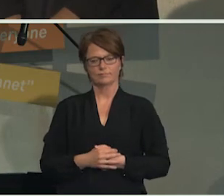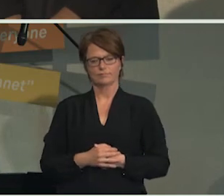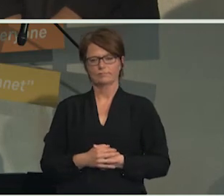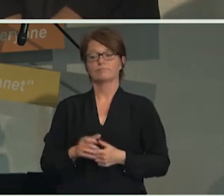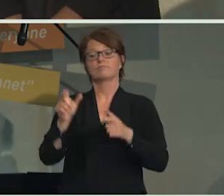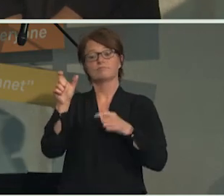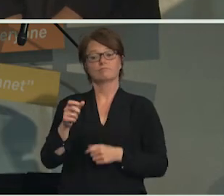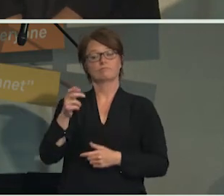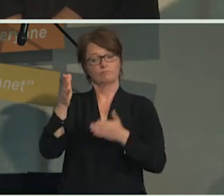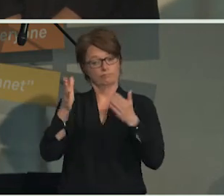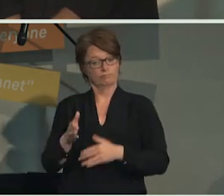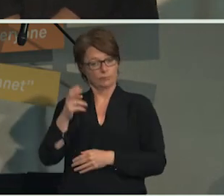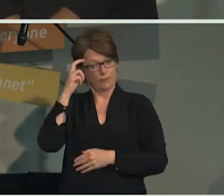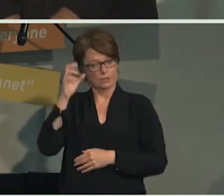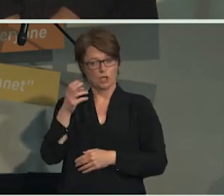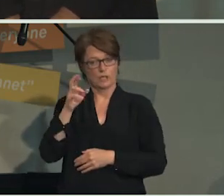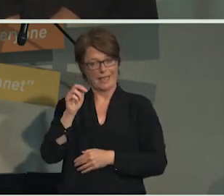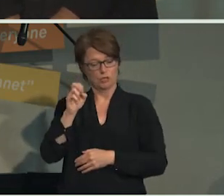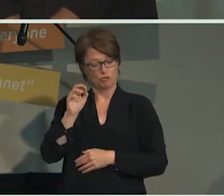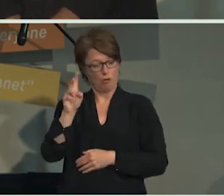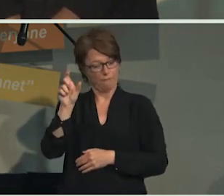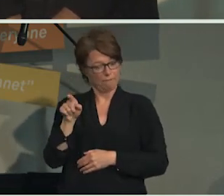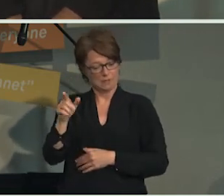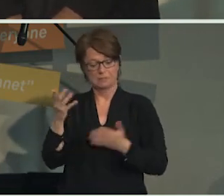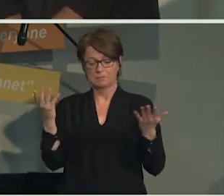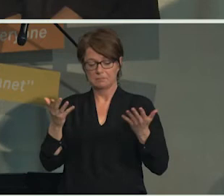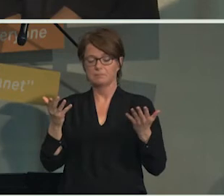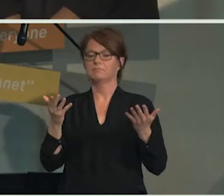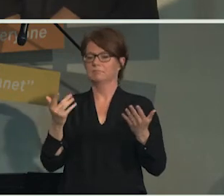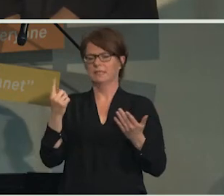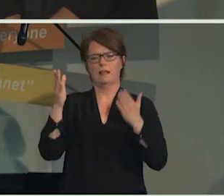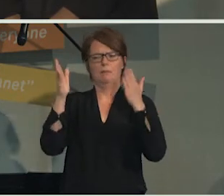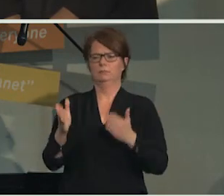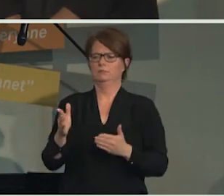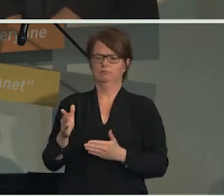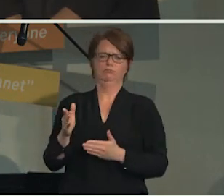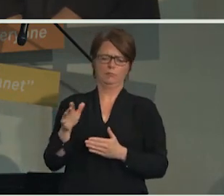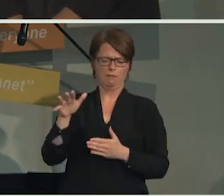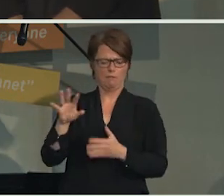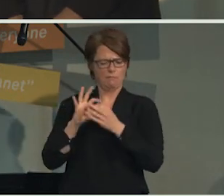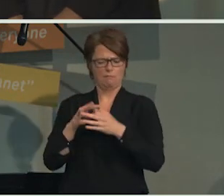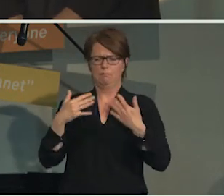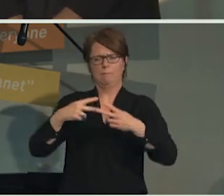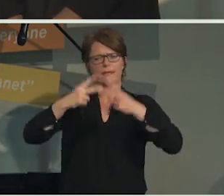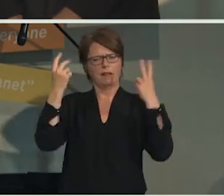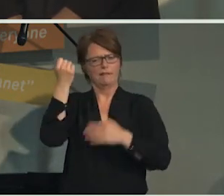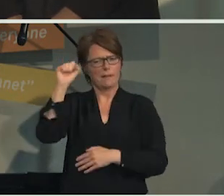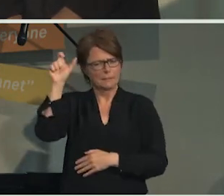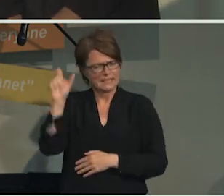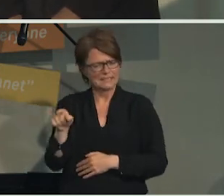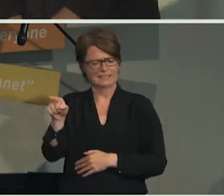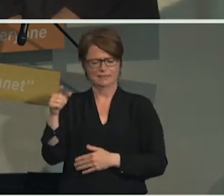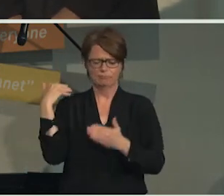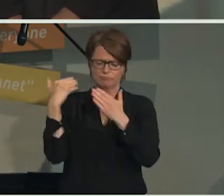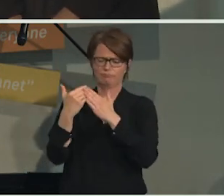globe. And she teaches law at two universities in New York and in Los Angeles.